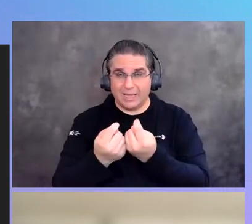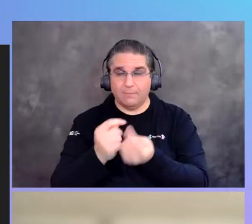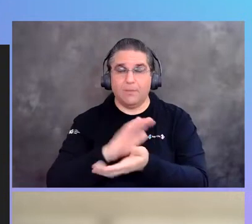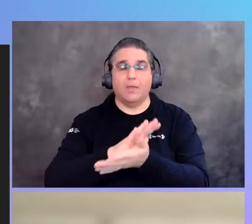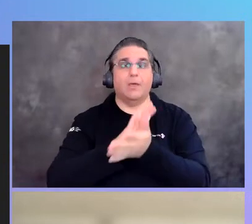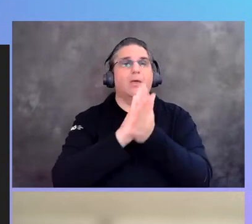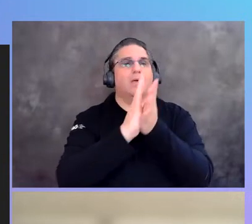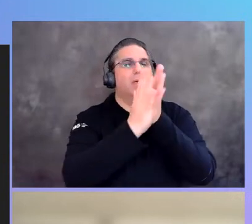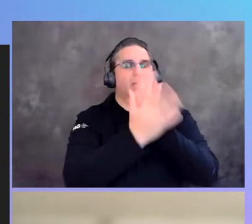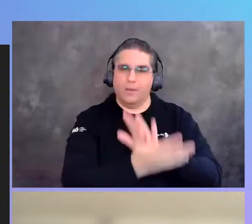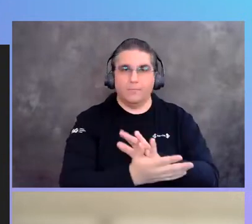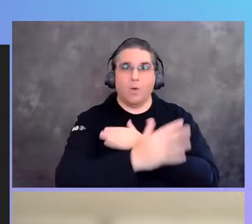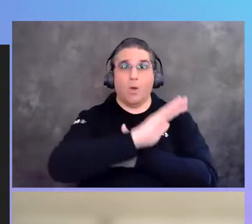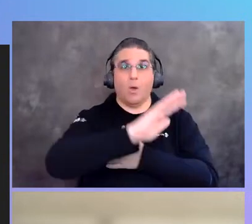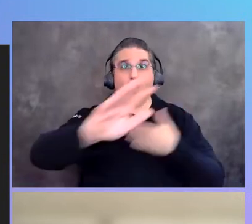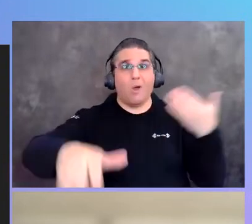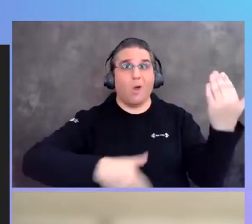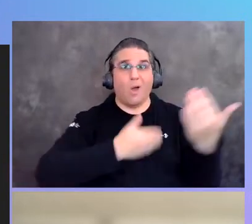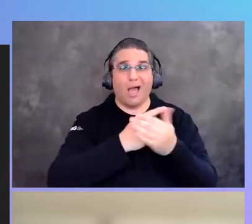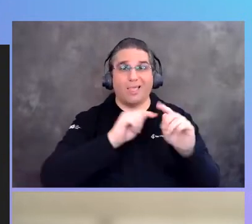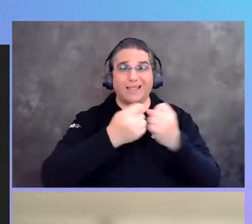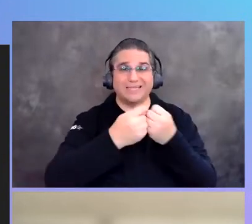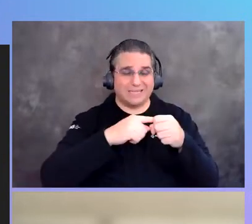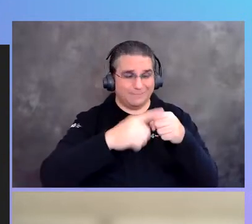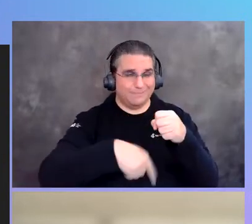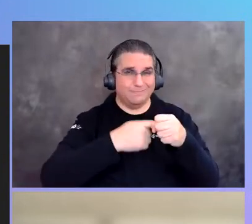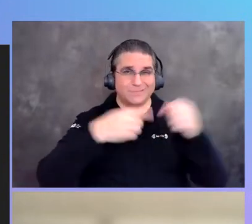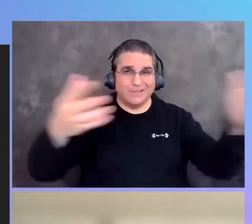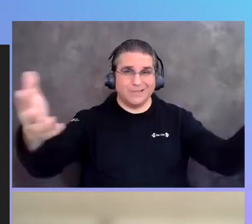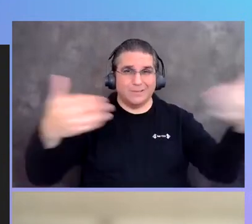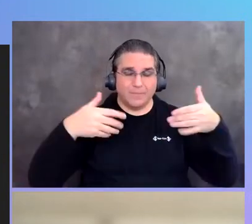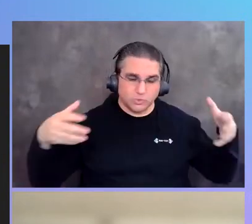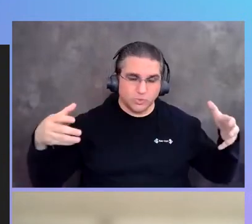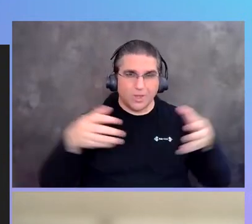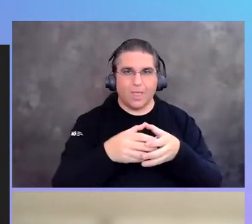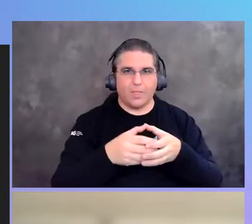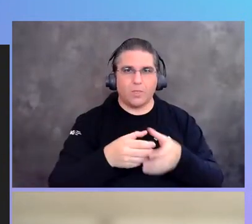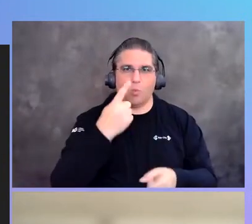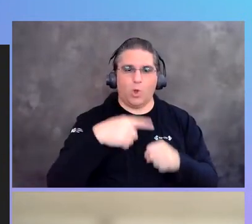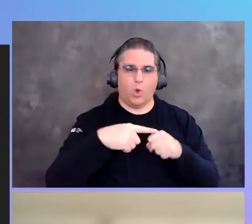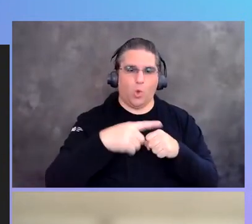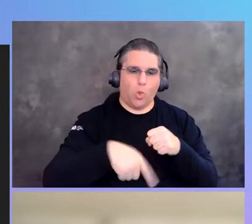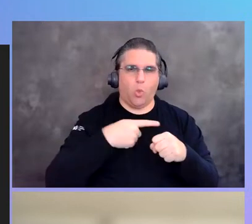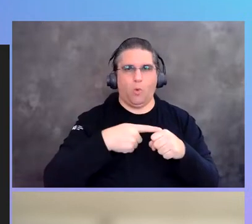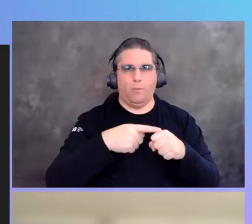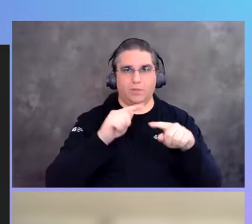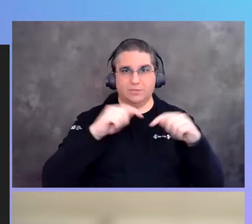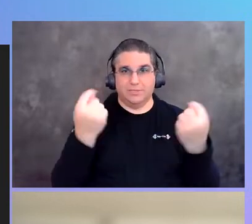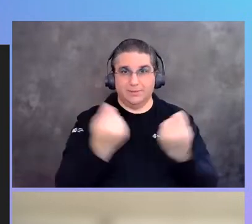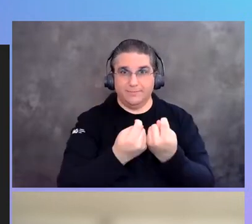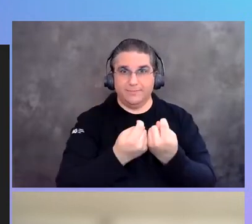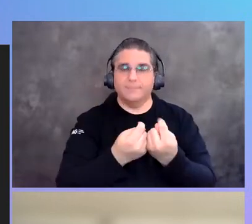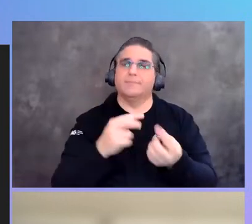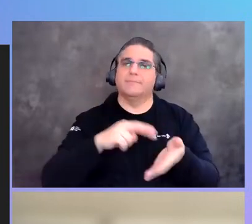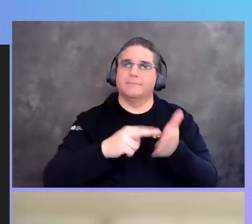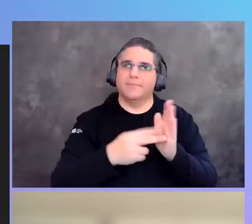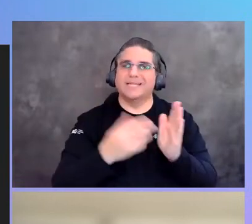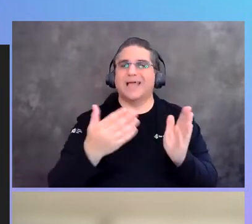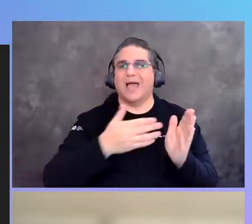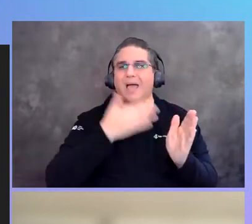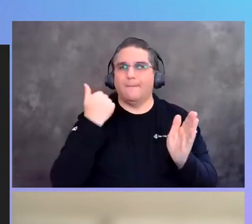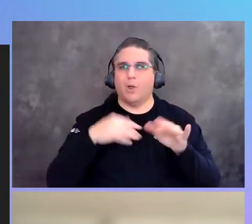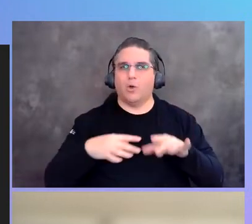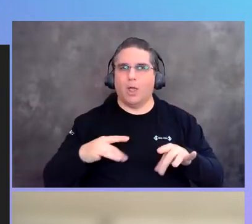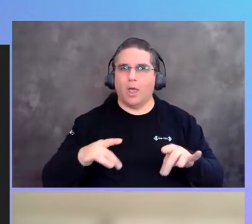all of our teams together across Fidelity into one global team. And this enabled better adoption and